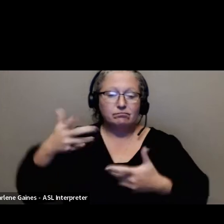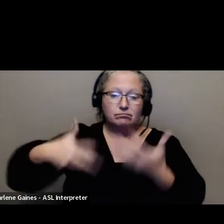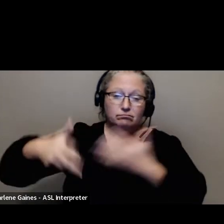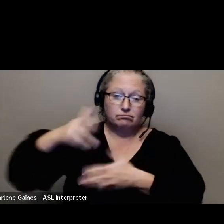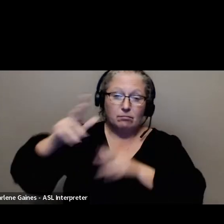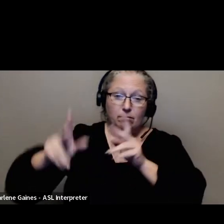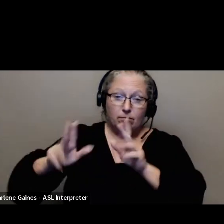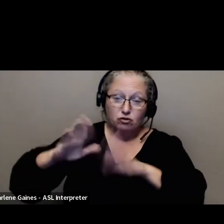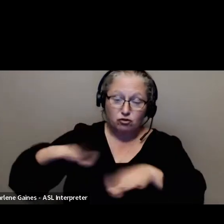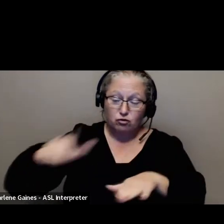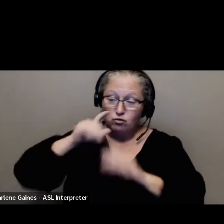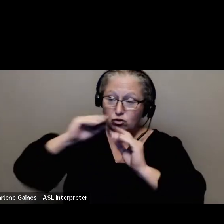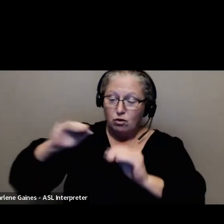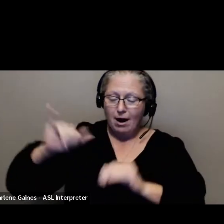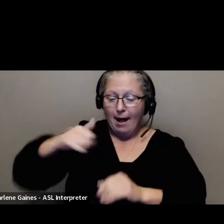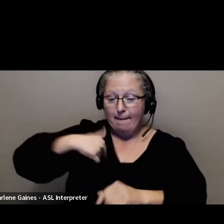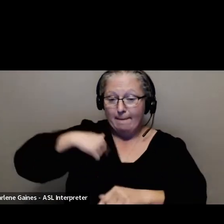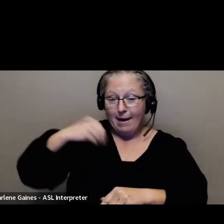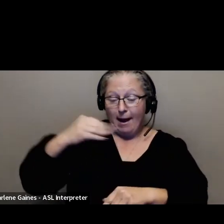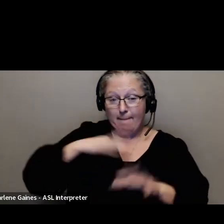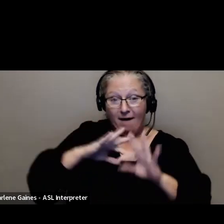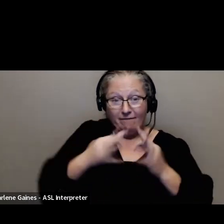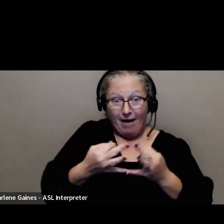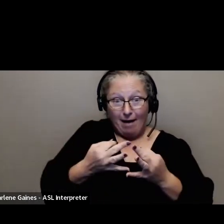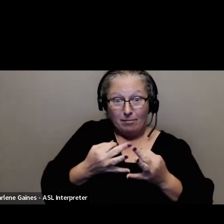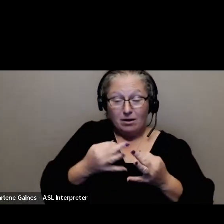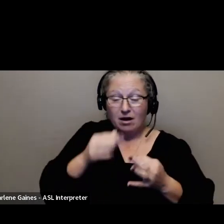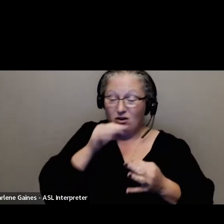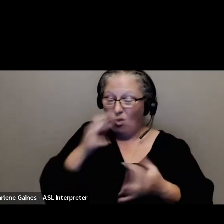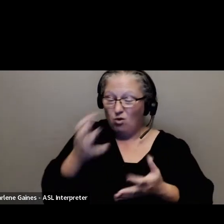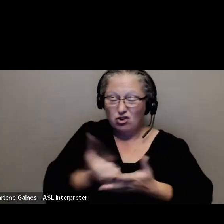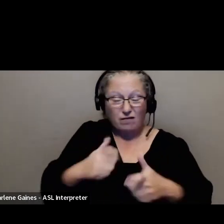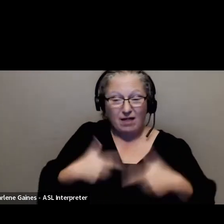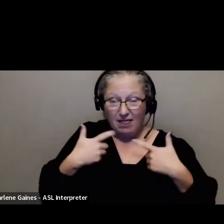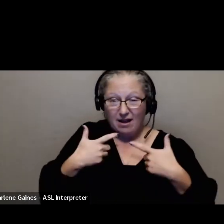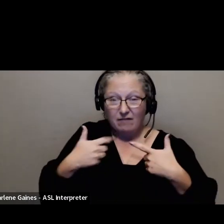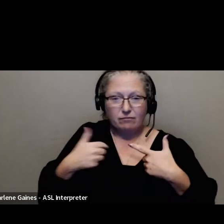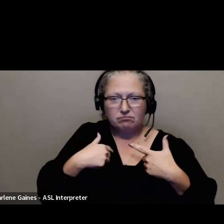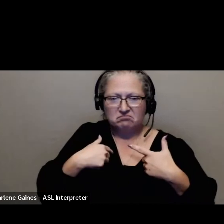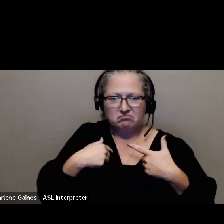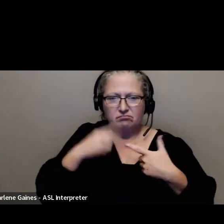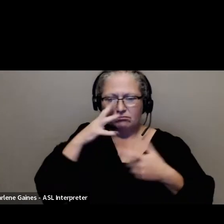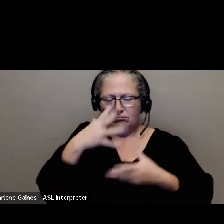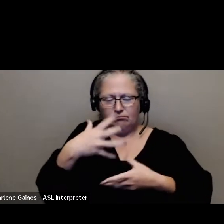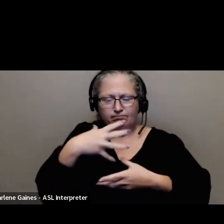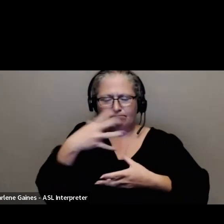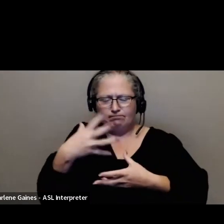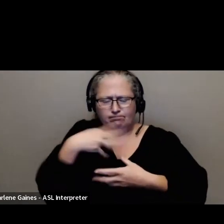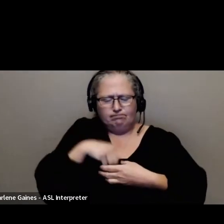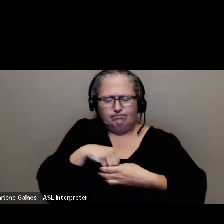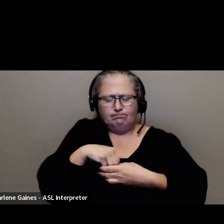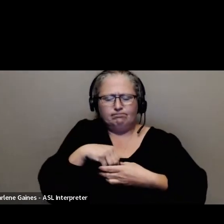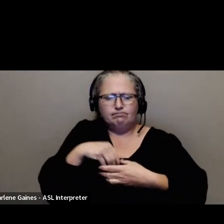were taught that people like me and my family don't deserve to live, I retreated into myself and it hurt my social